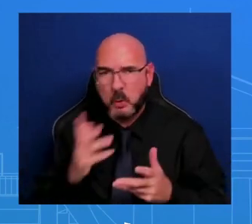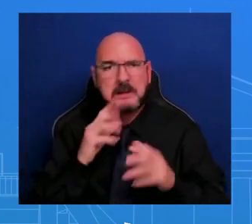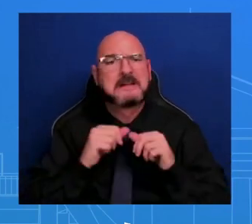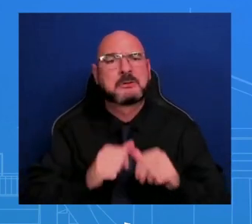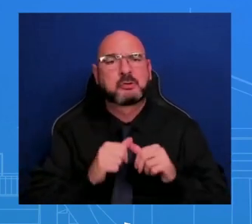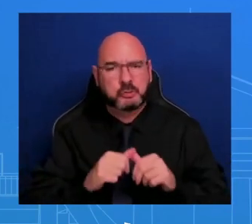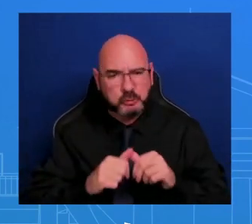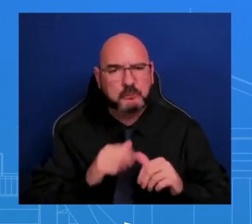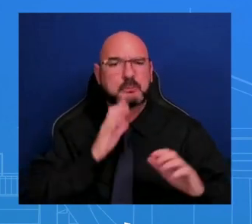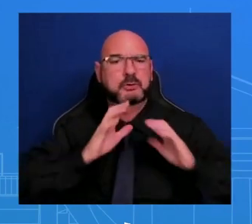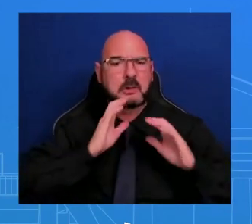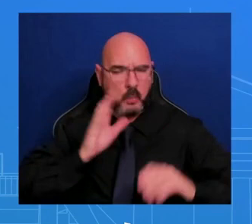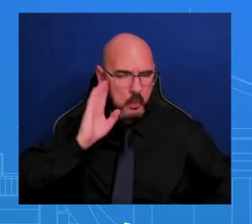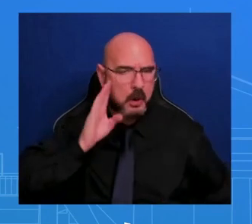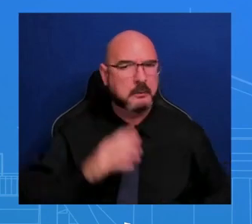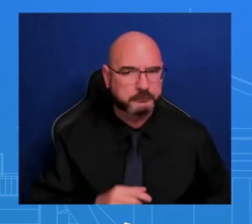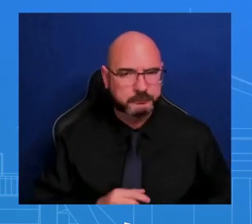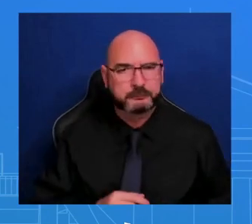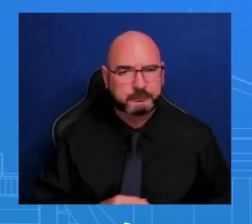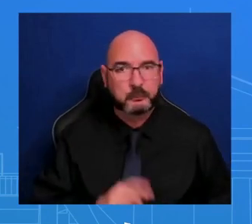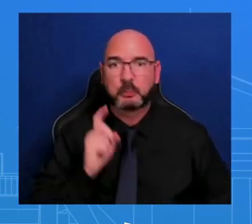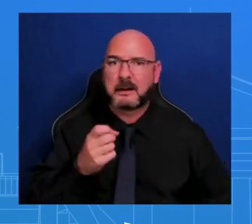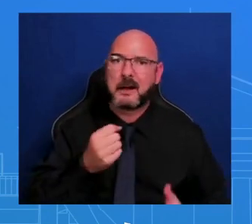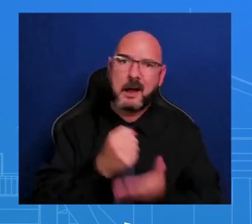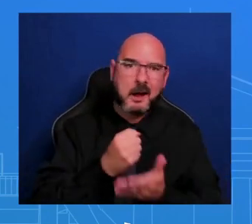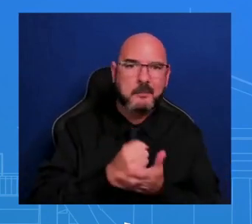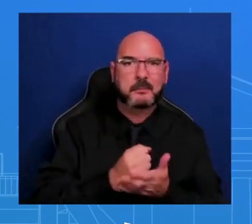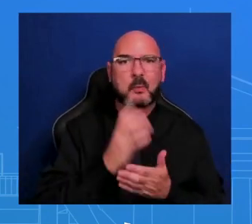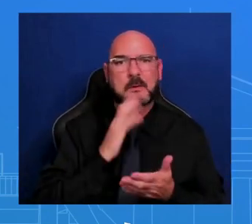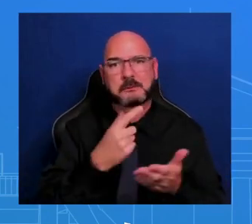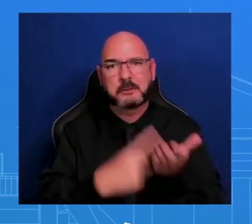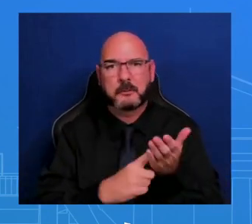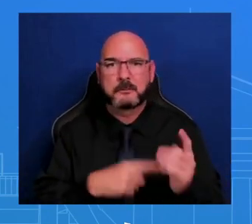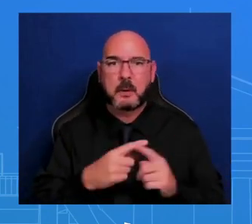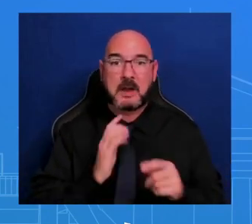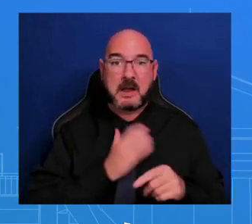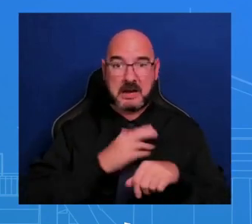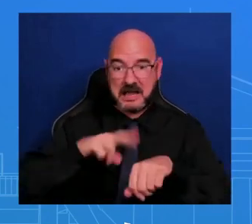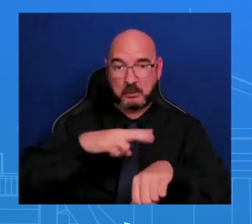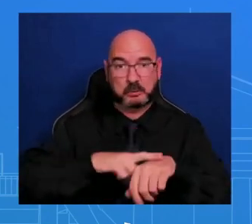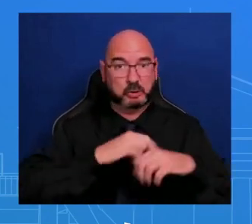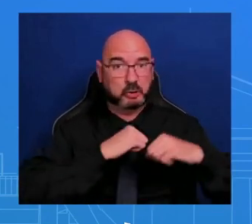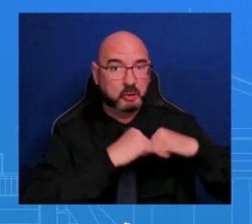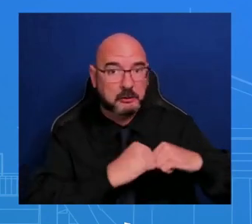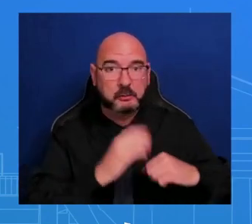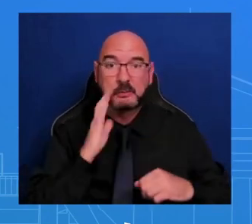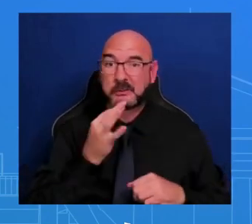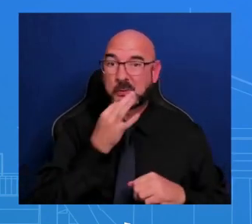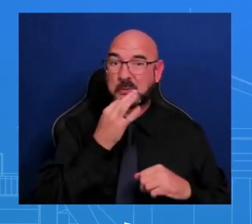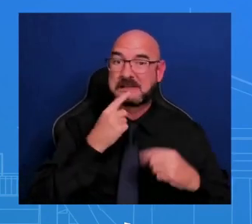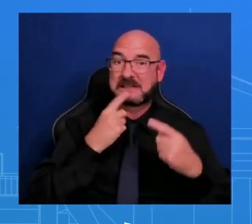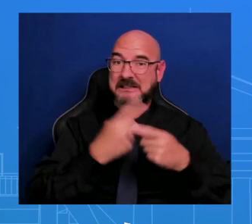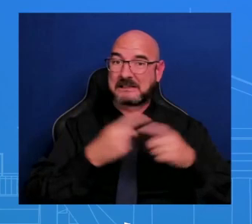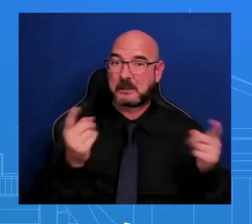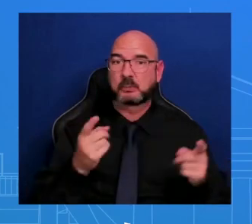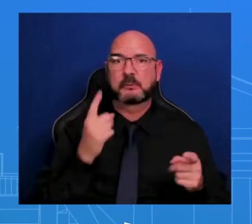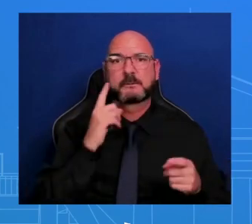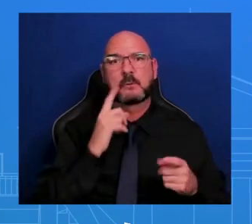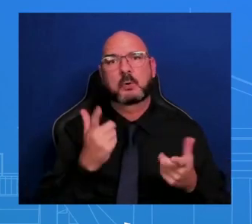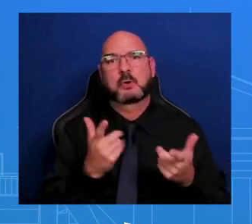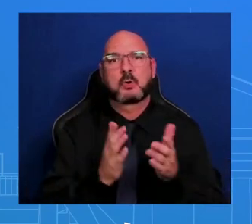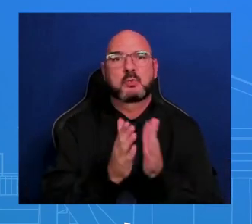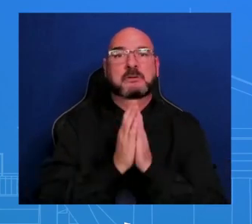and now we're going to announce pretty soon the domestic piece of this as well. So those conversations continue. That's never stopped,